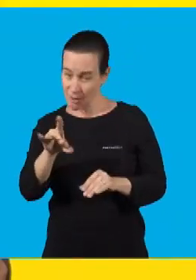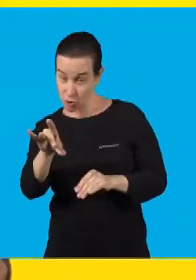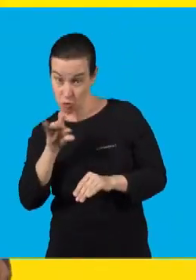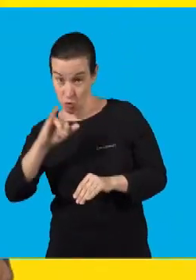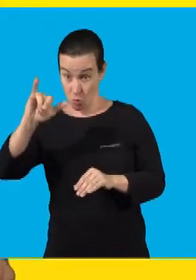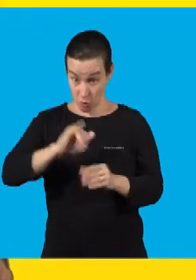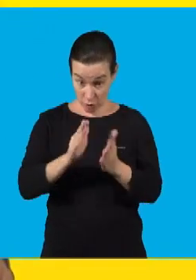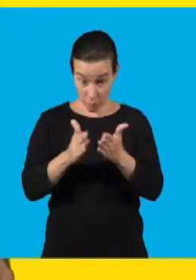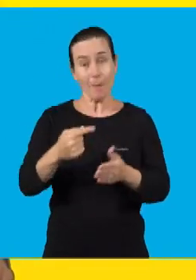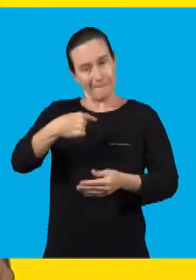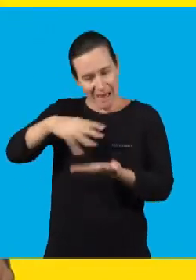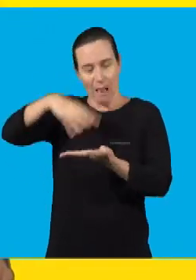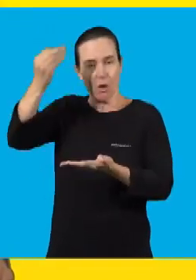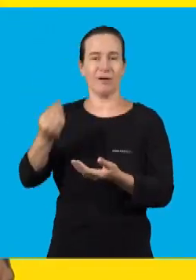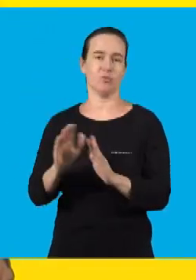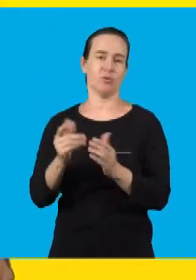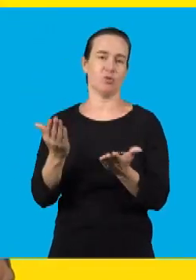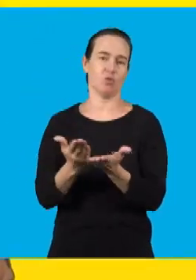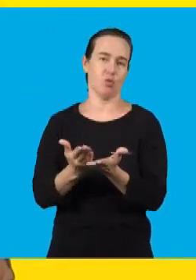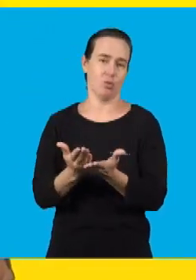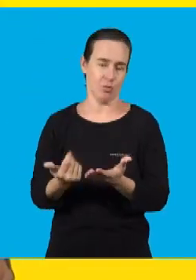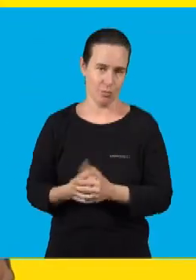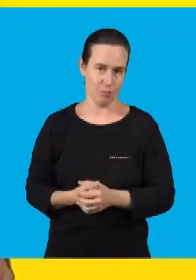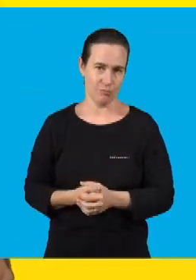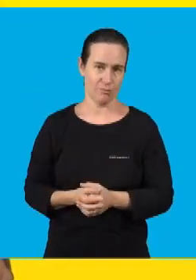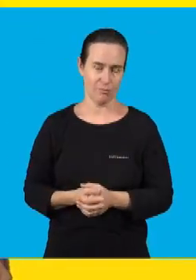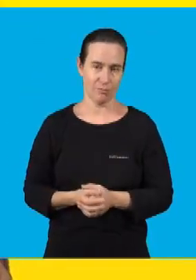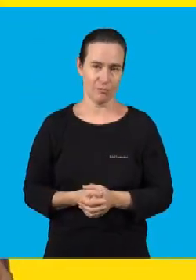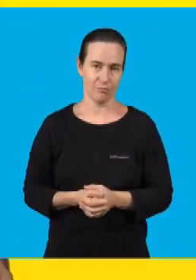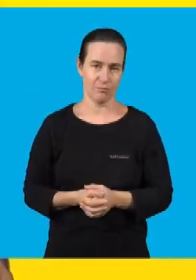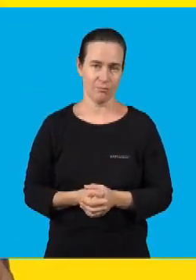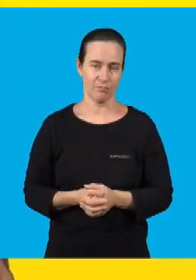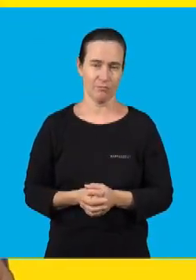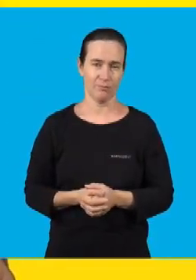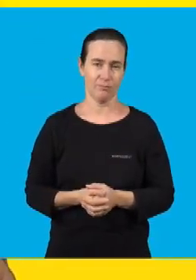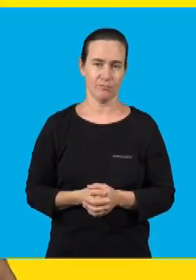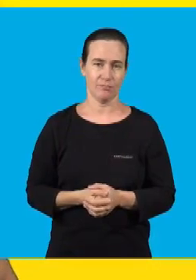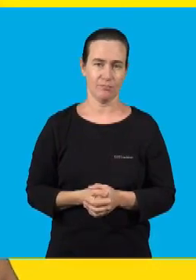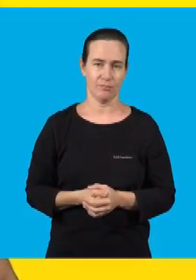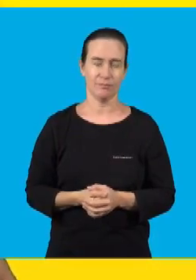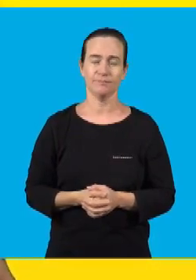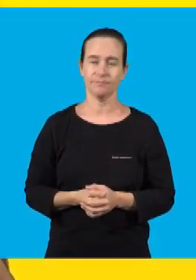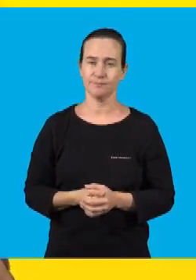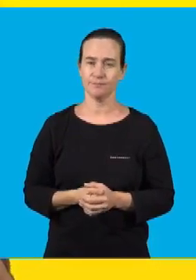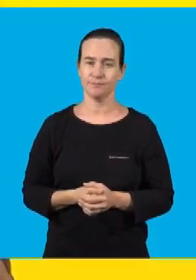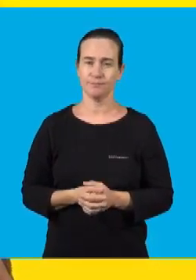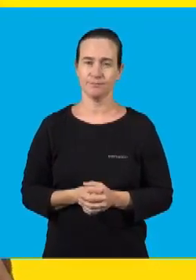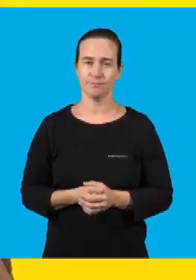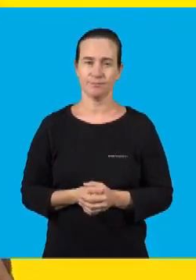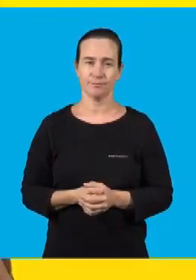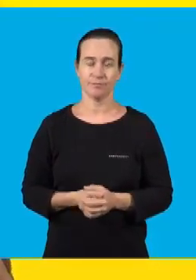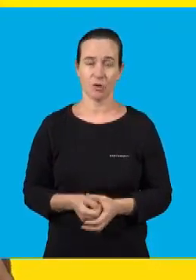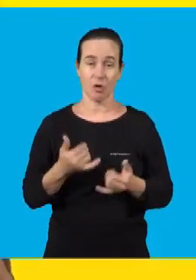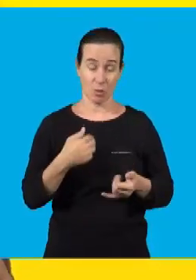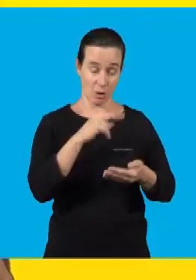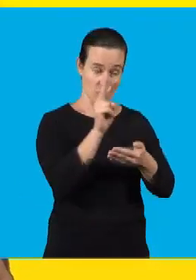respond to a genre that you've studied at your school, all right? So remember, we're going to read and respond